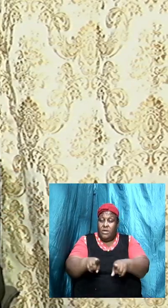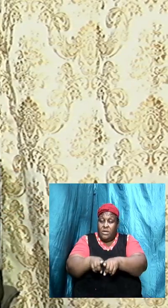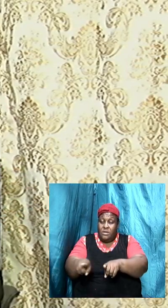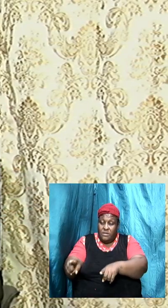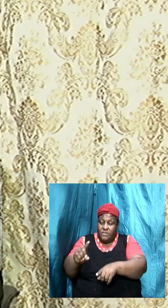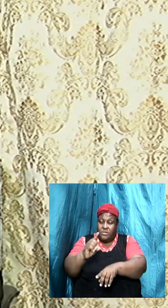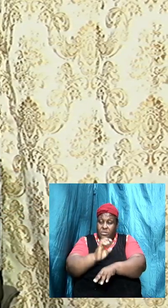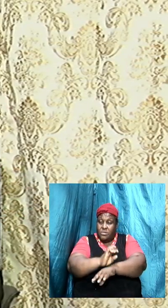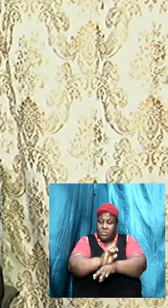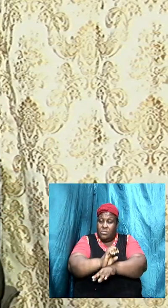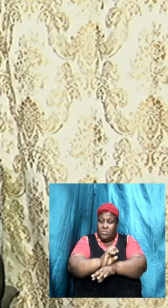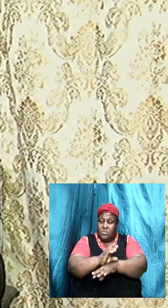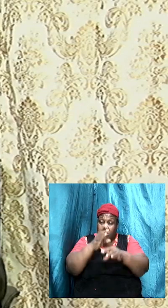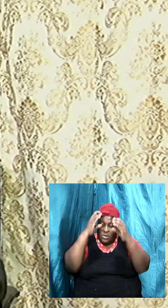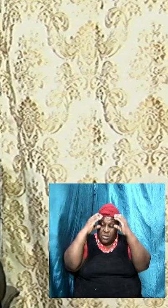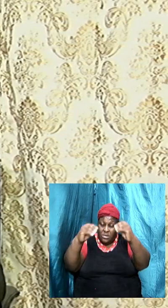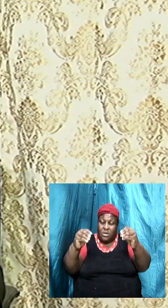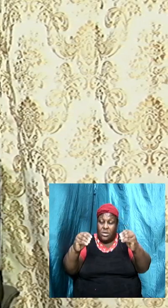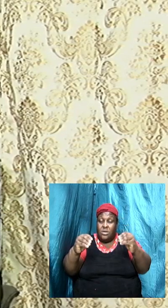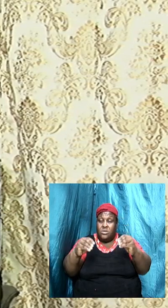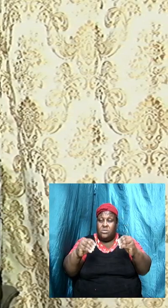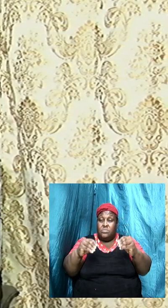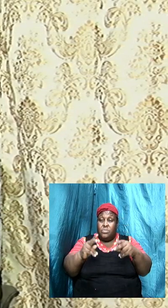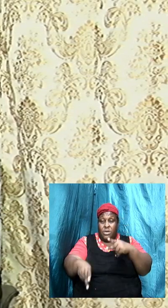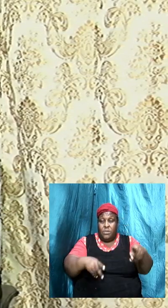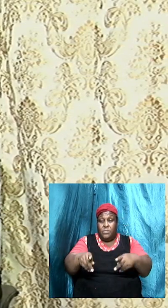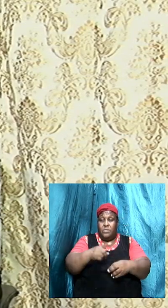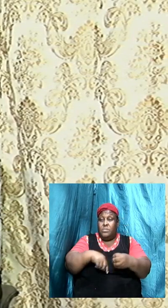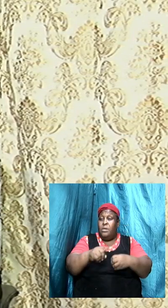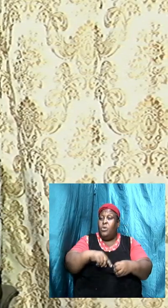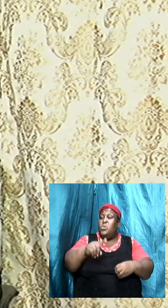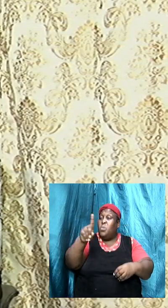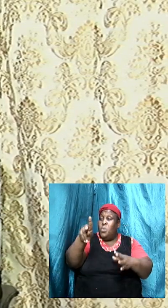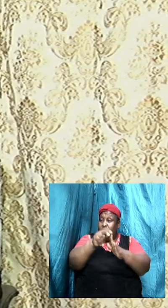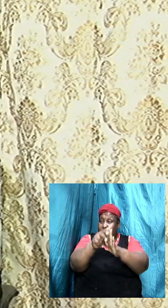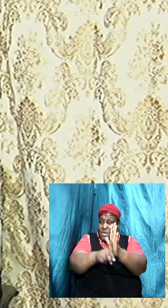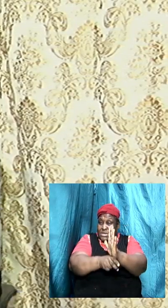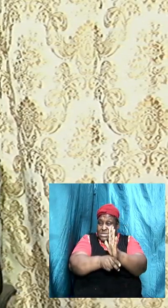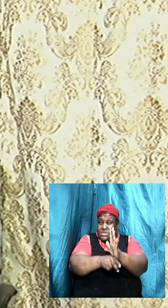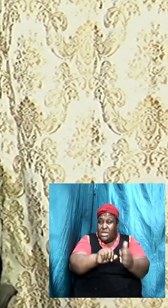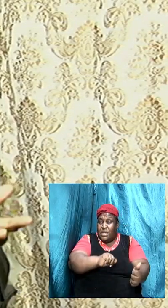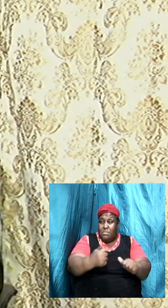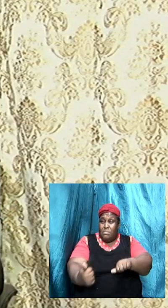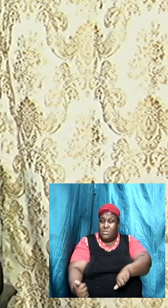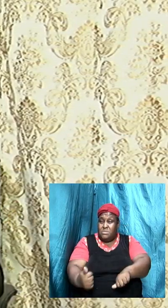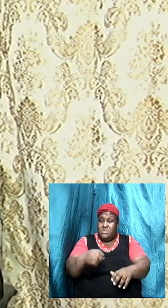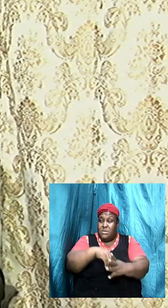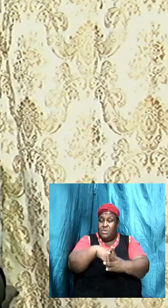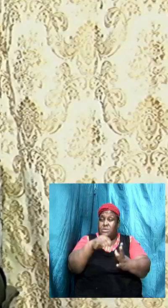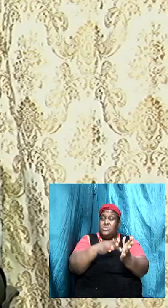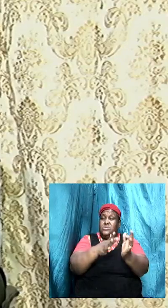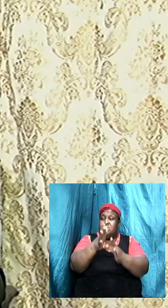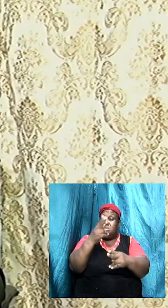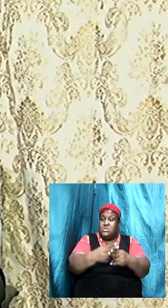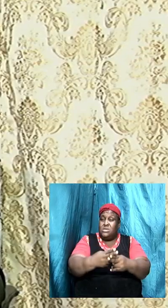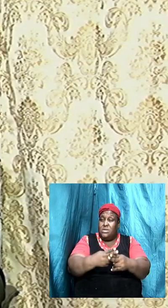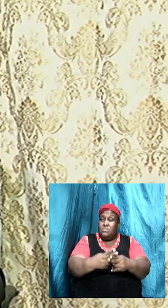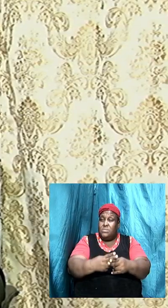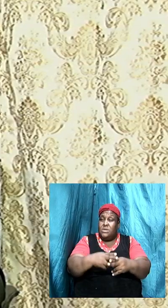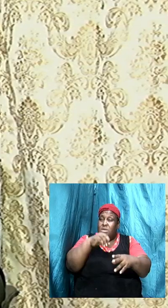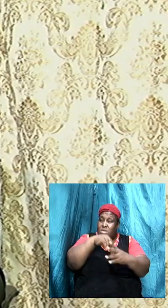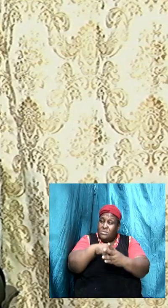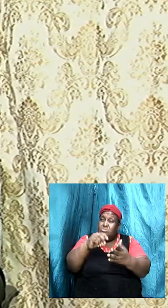And we teach people about the oneness and baptism in Jesus' name. And we indoctrinate people.